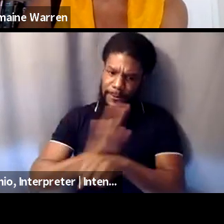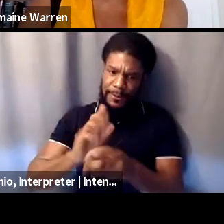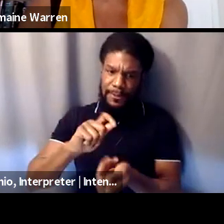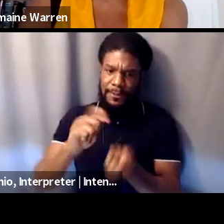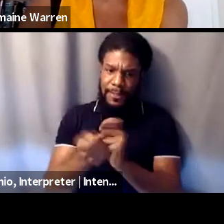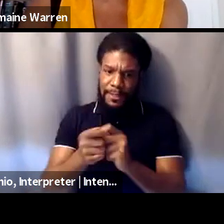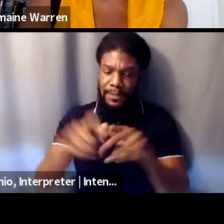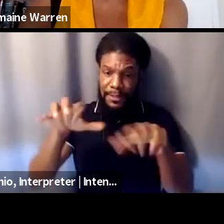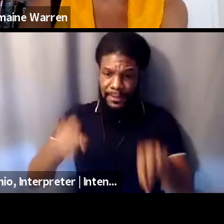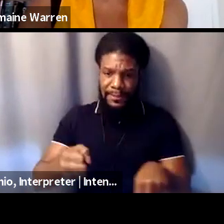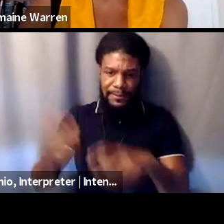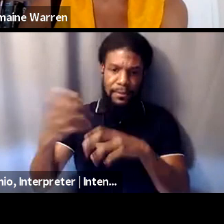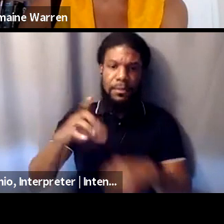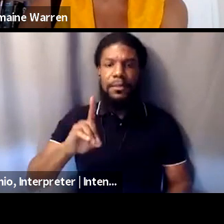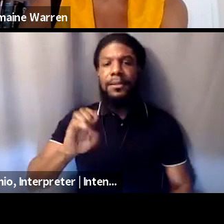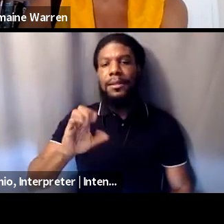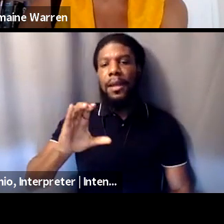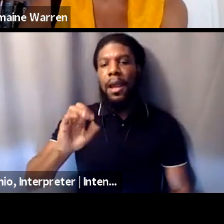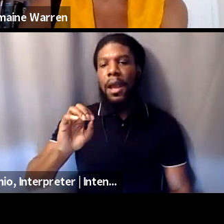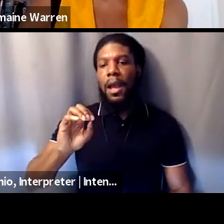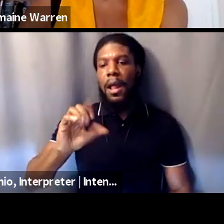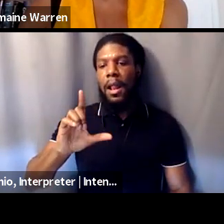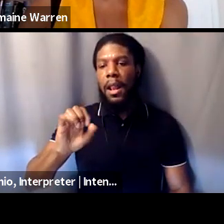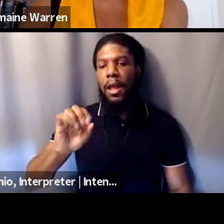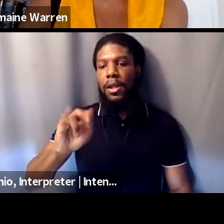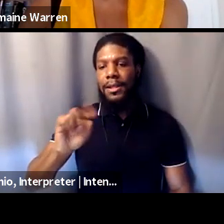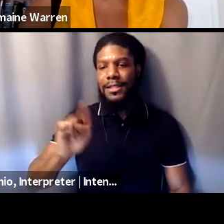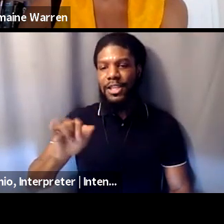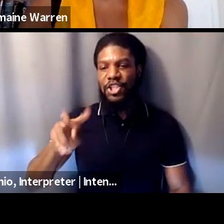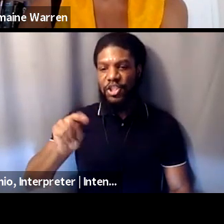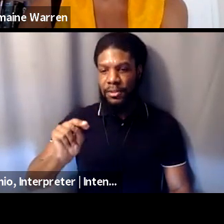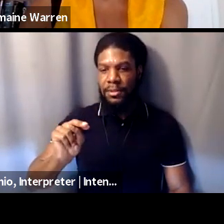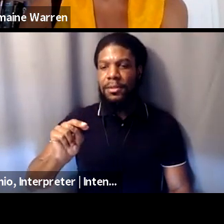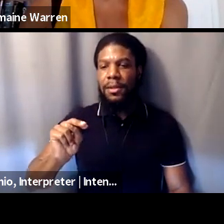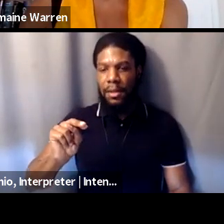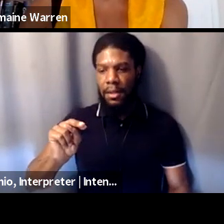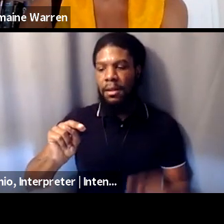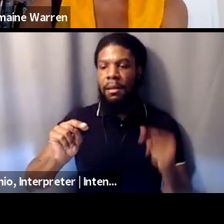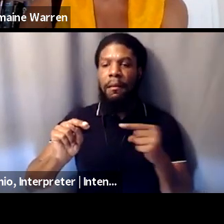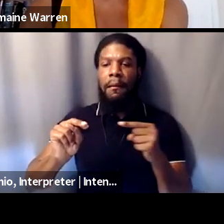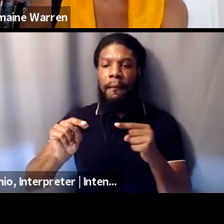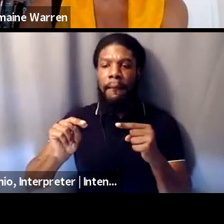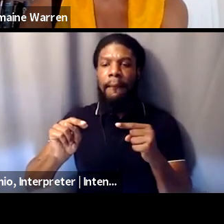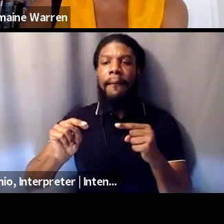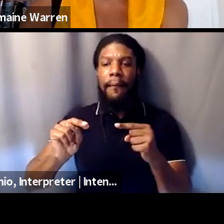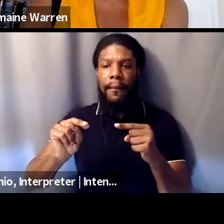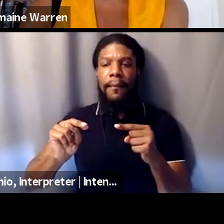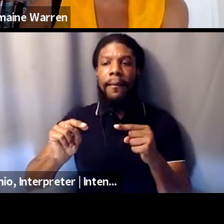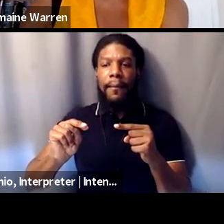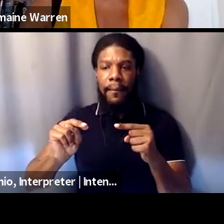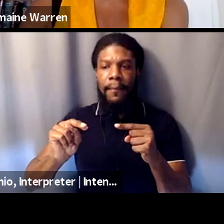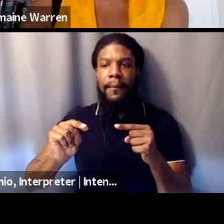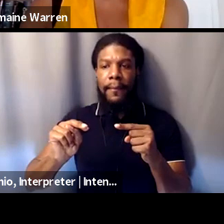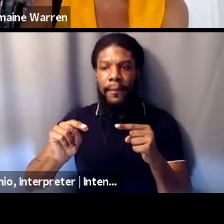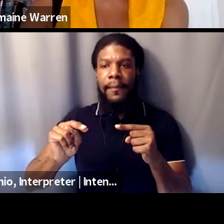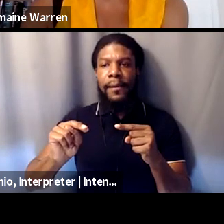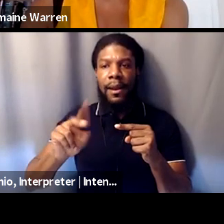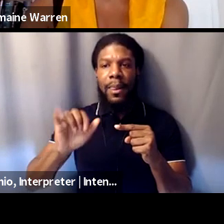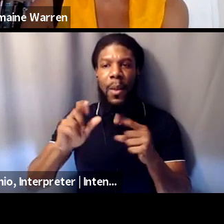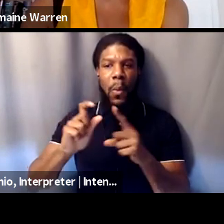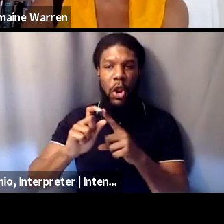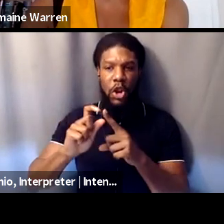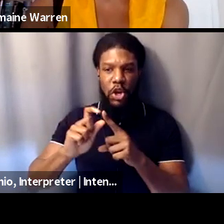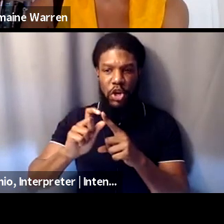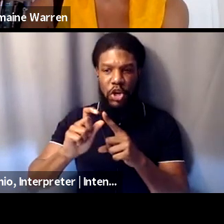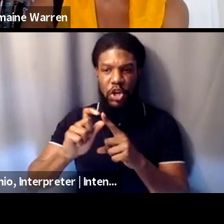I think that has very much shifted. I mean, I think that word, I mean, I knew through university, of course, that